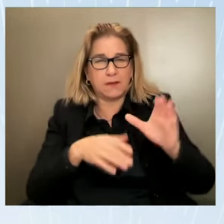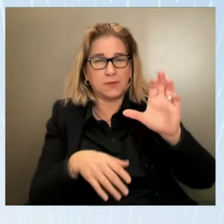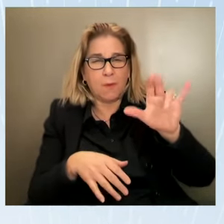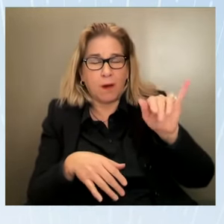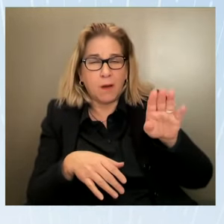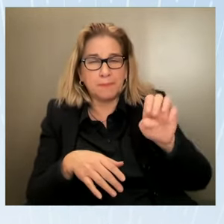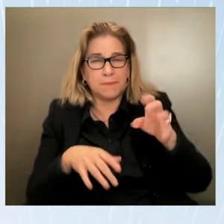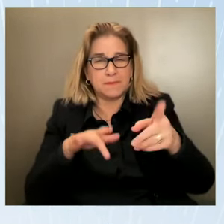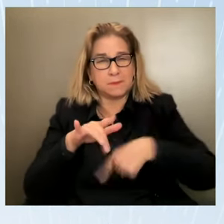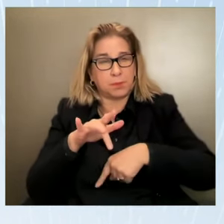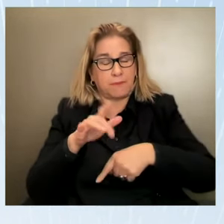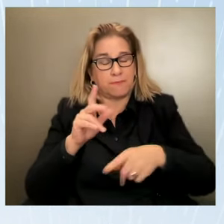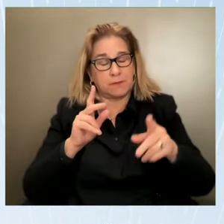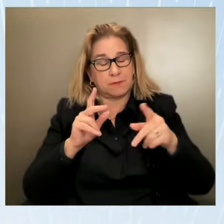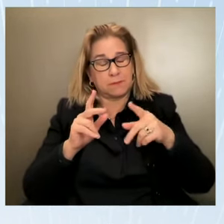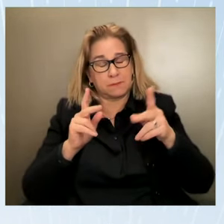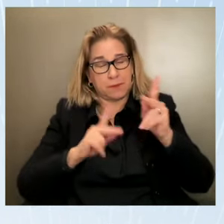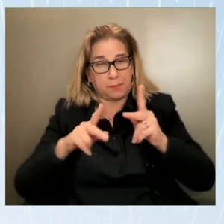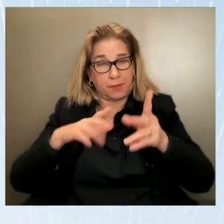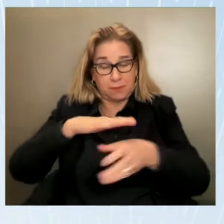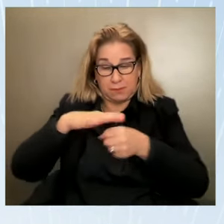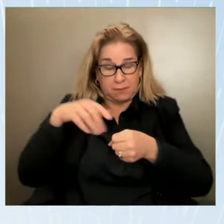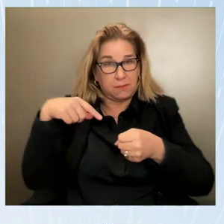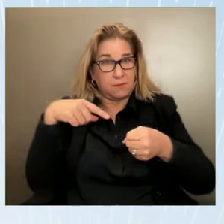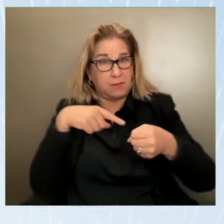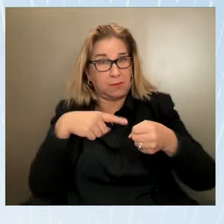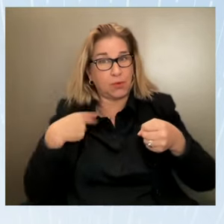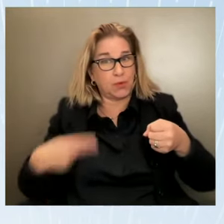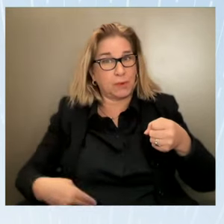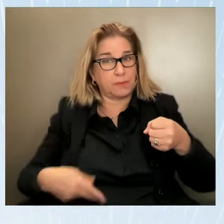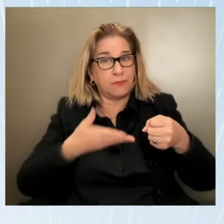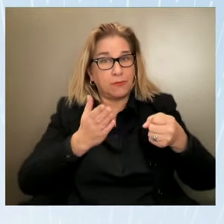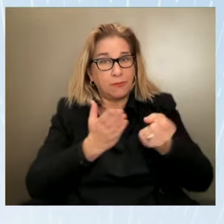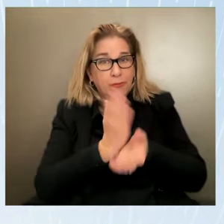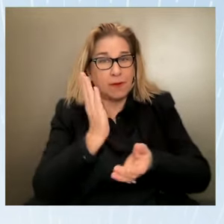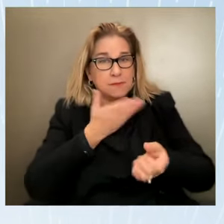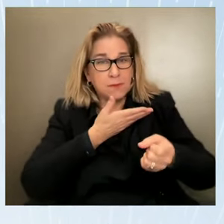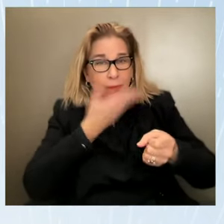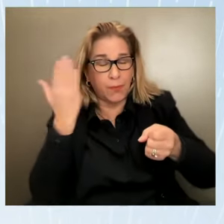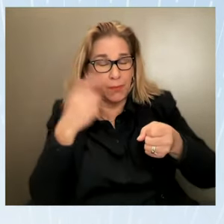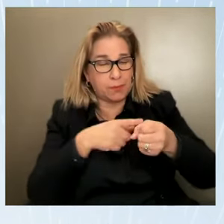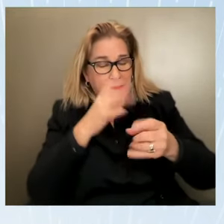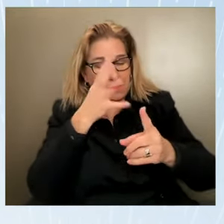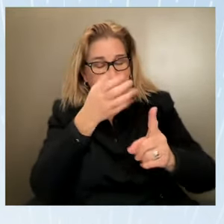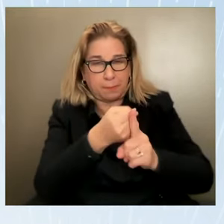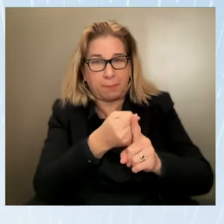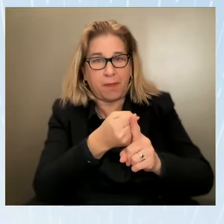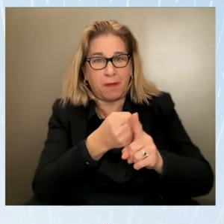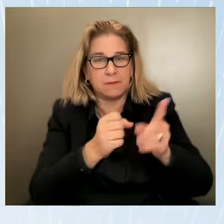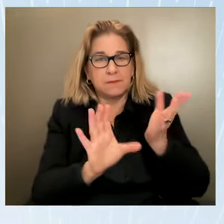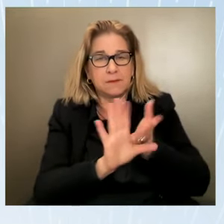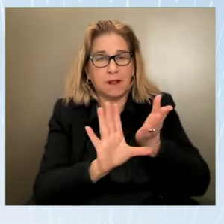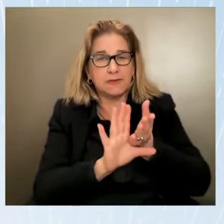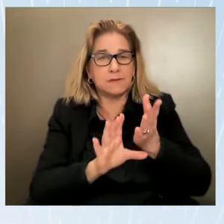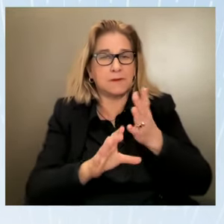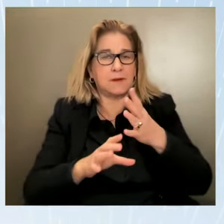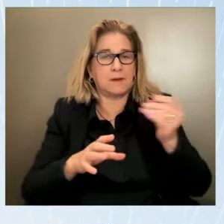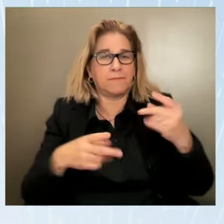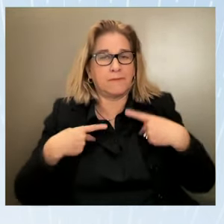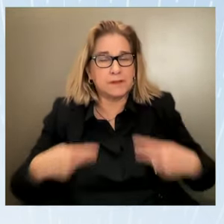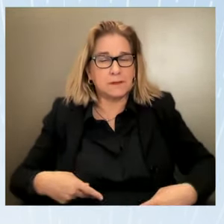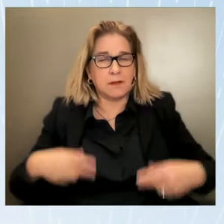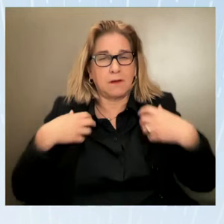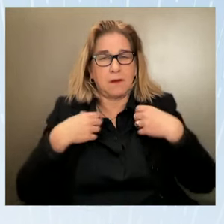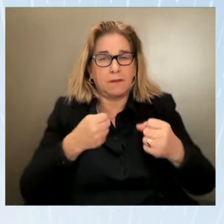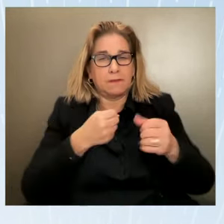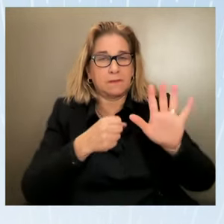health and longstanding psychological and physical effects on individuals, on families, and on communities. And the intelligence community, in an effort to